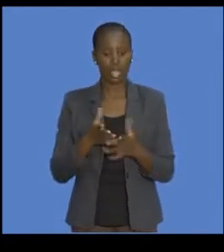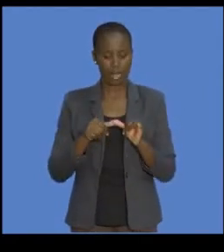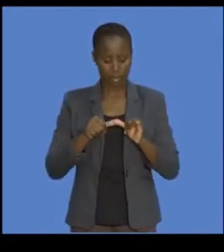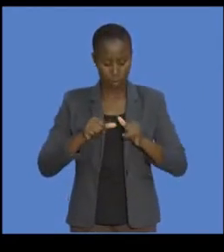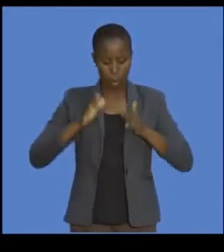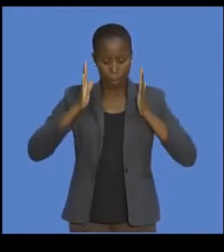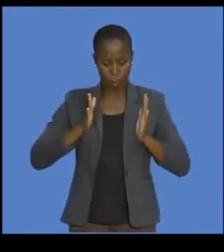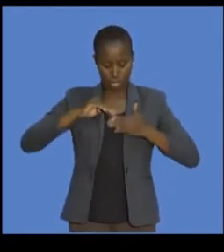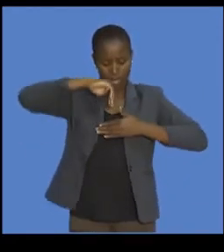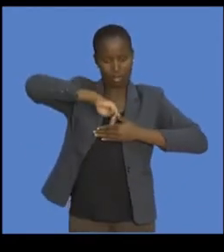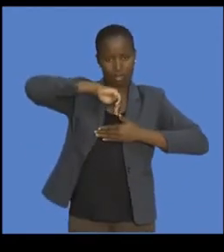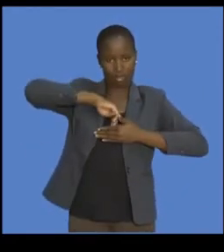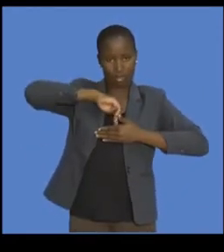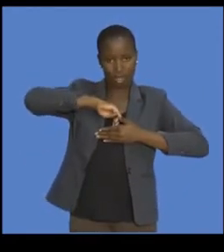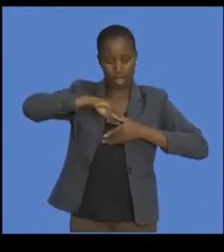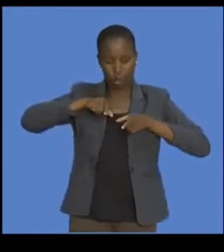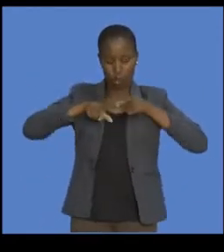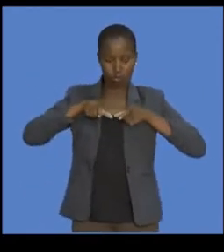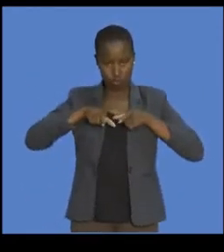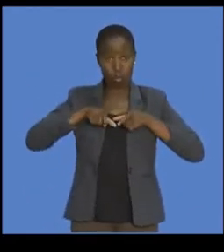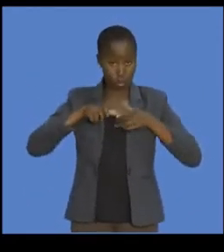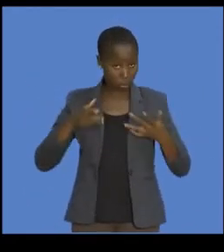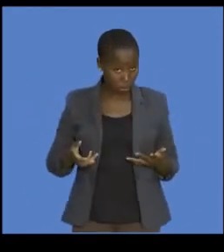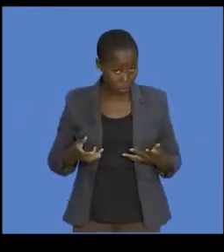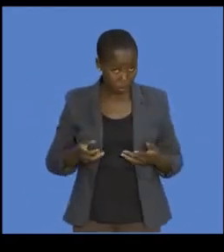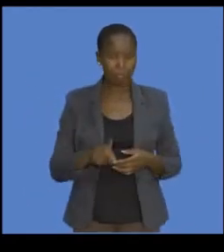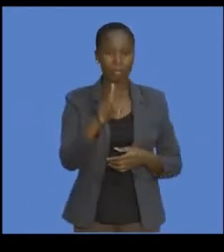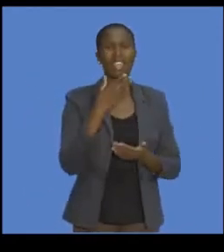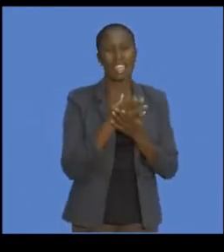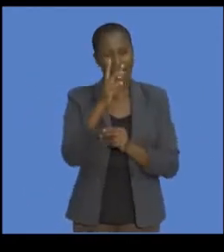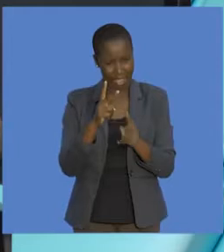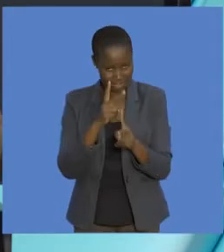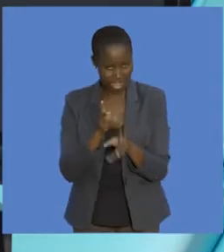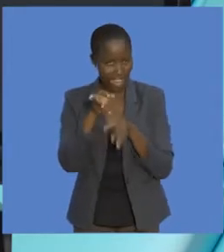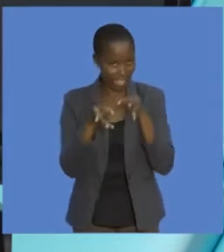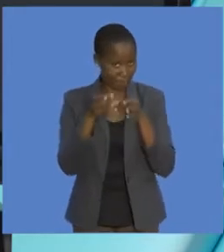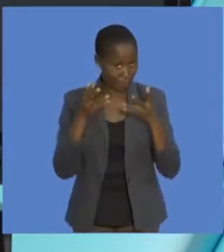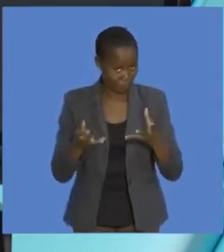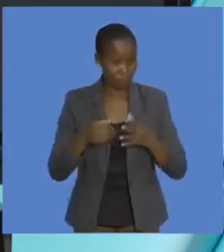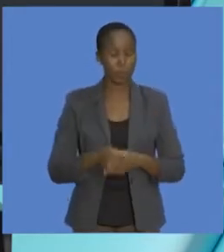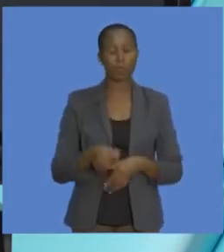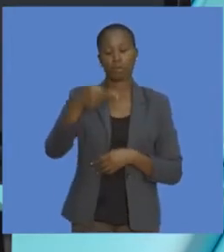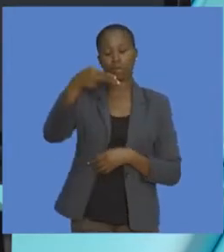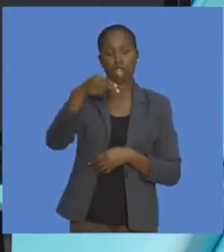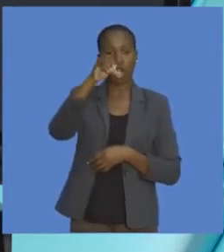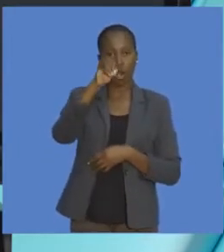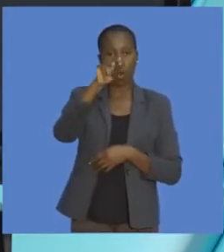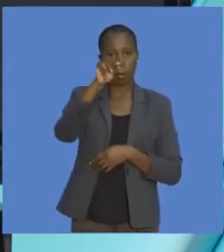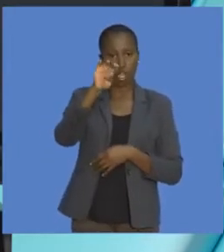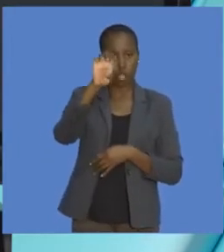environment within the body. And I'd like to repeat that. So again, homeostasis is a